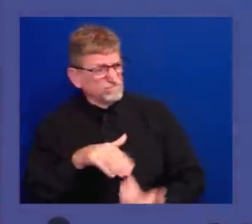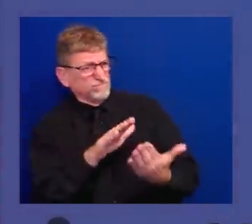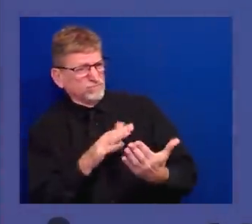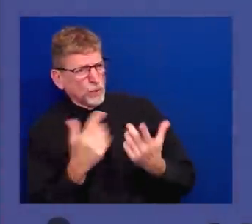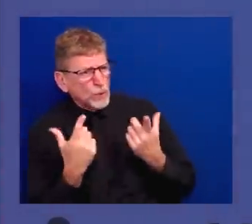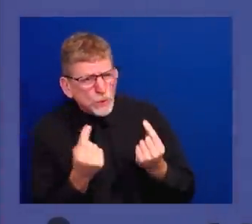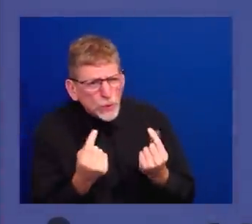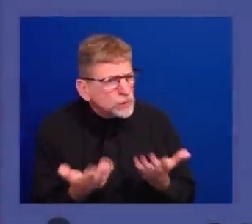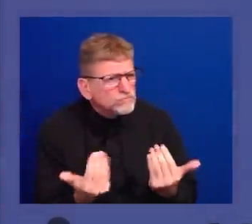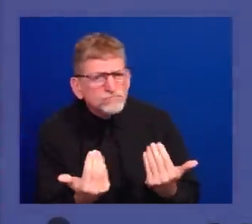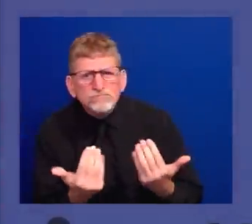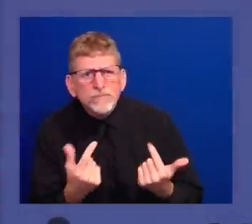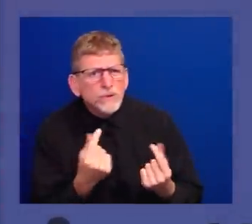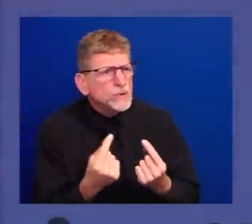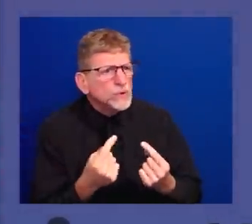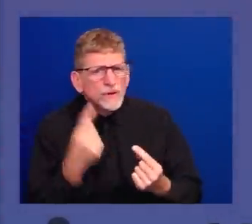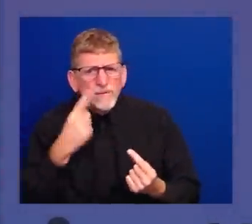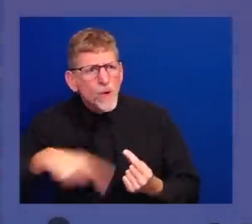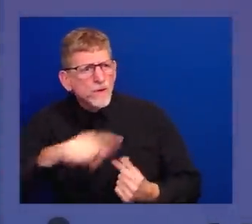And more importantly, it means that